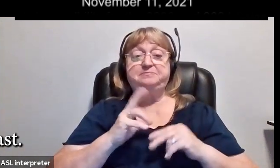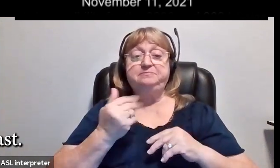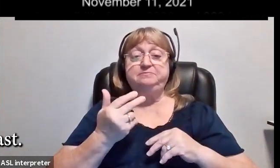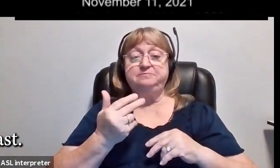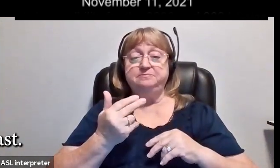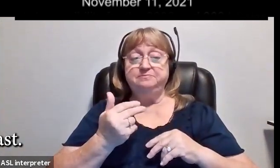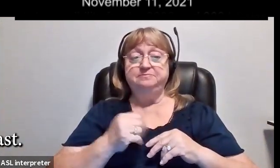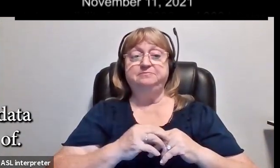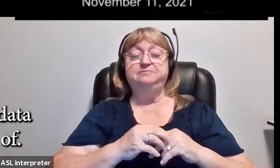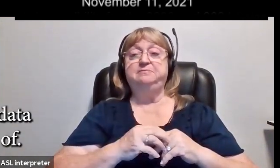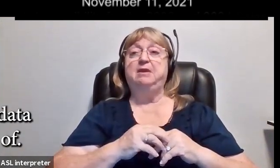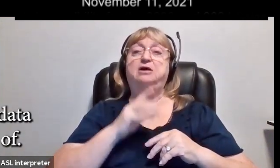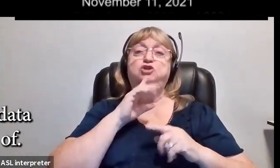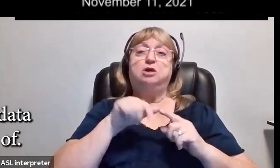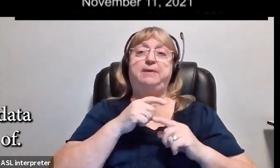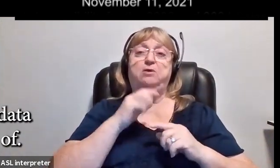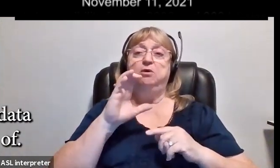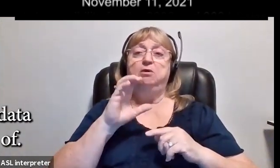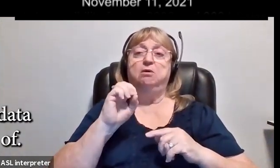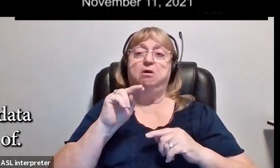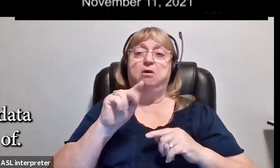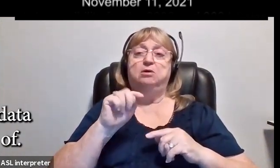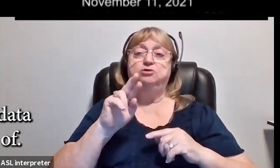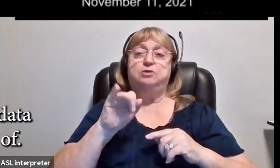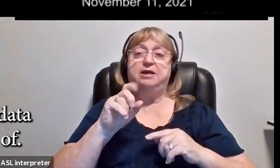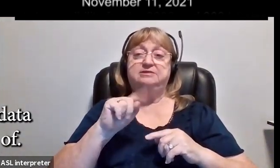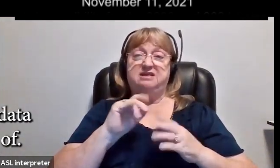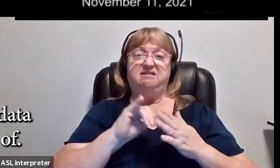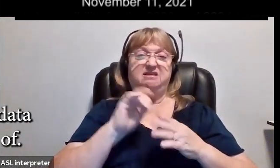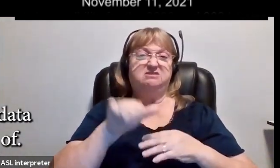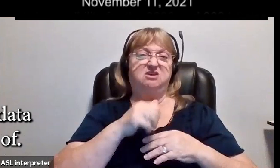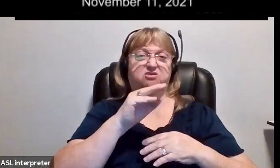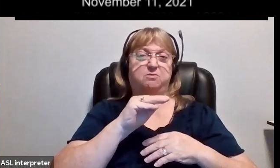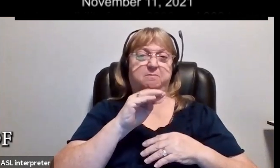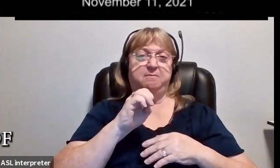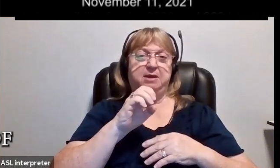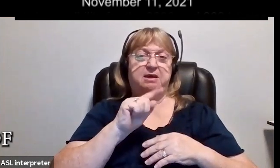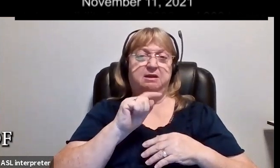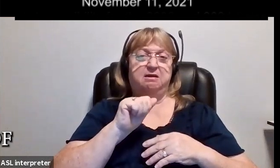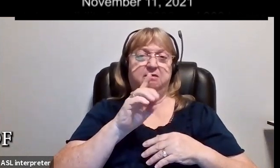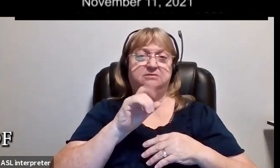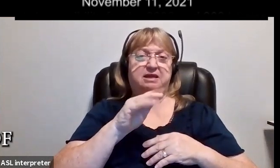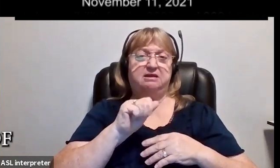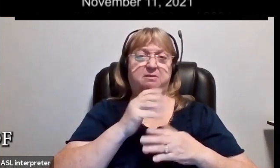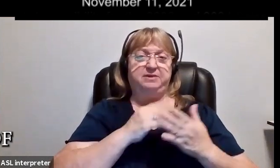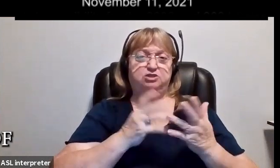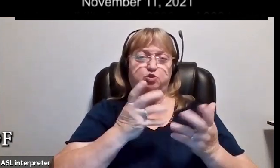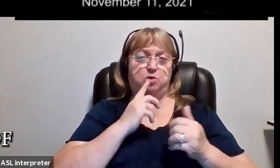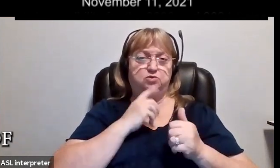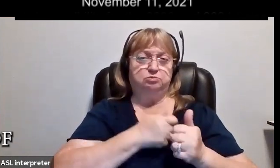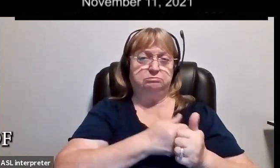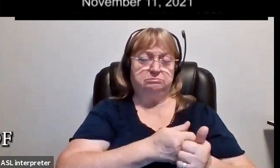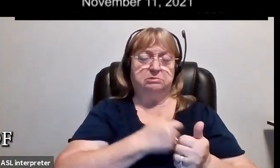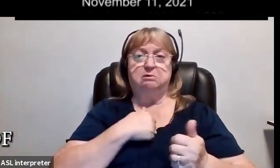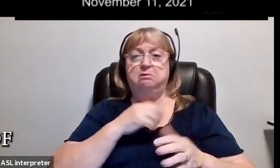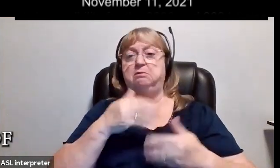just say a word about contrast. So this is another one of those metadata pieces that you want to keep track of. So I provided a resource that